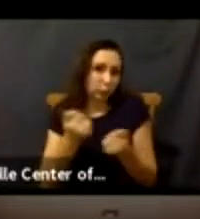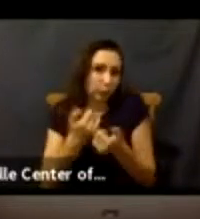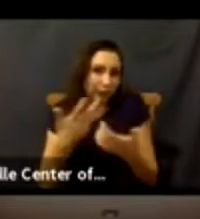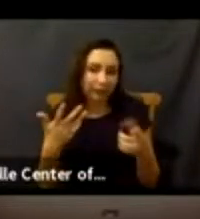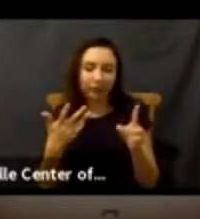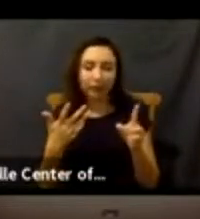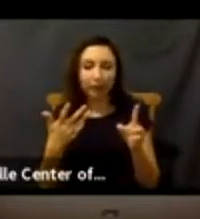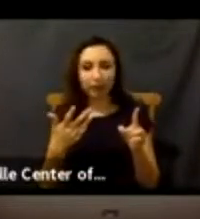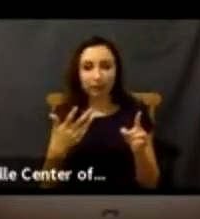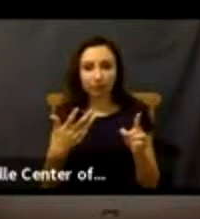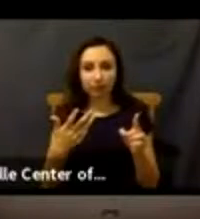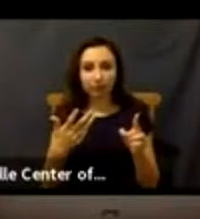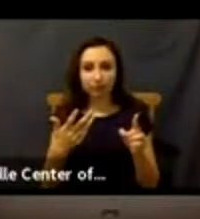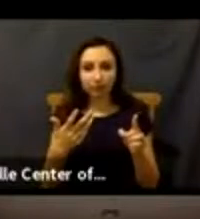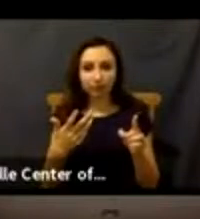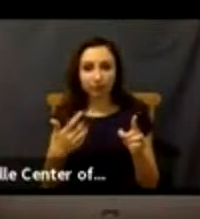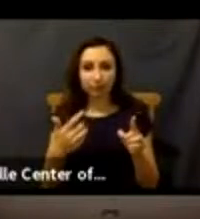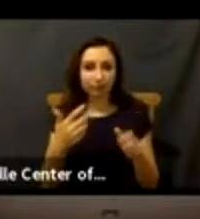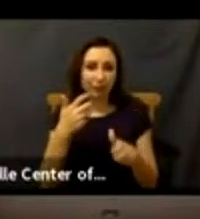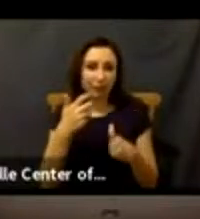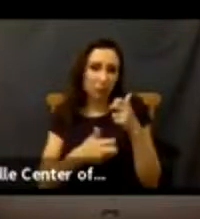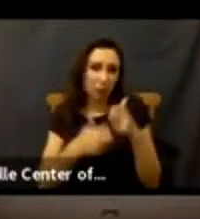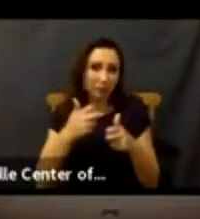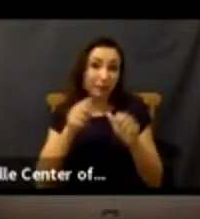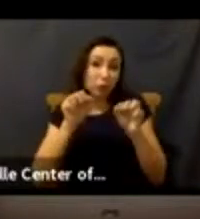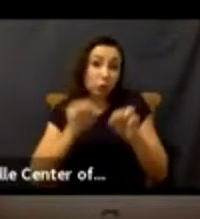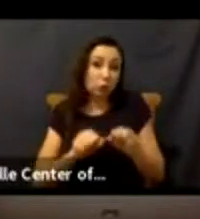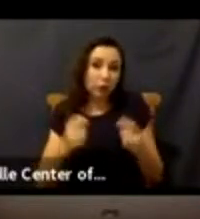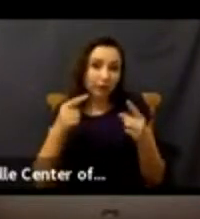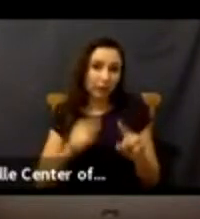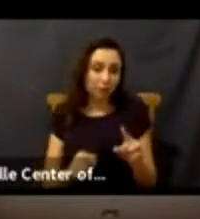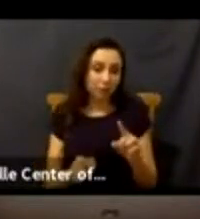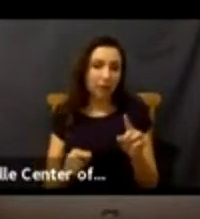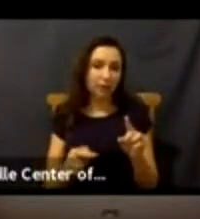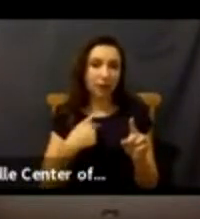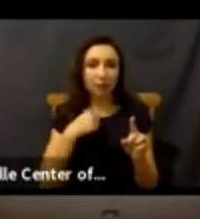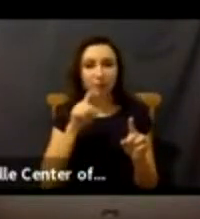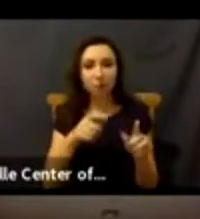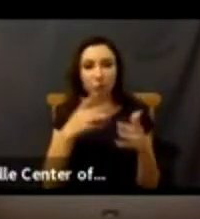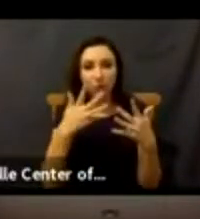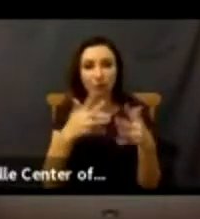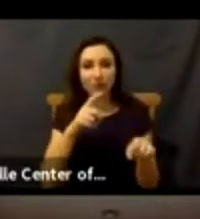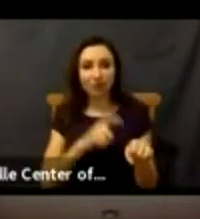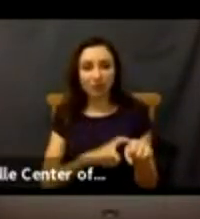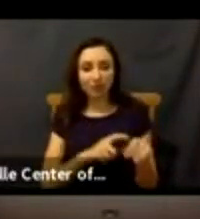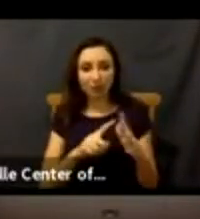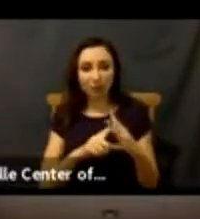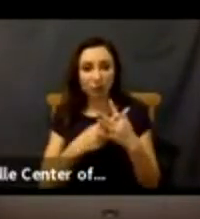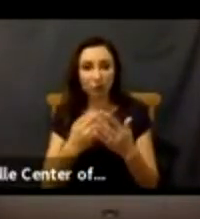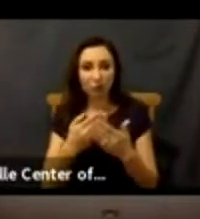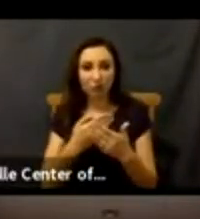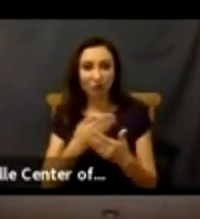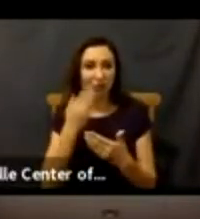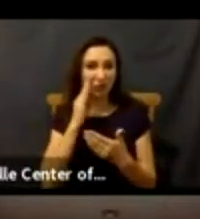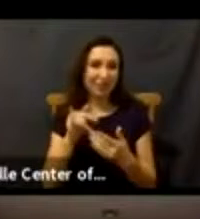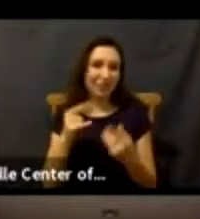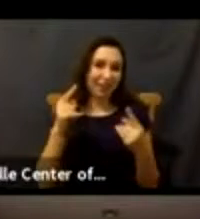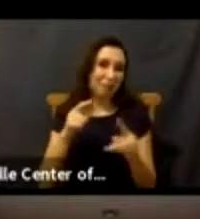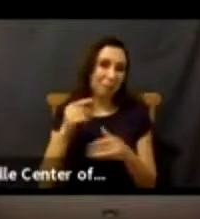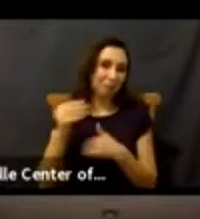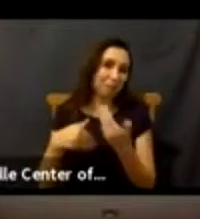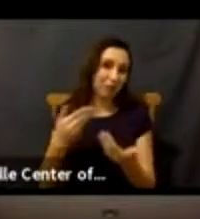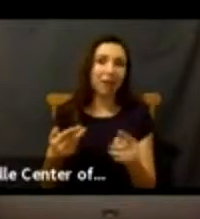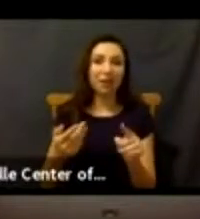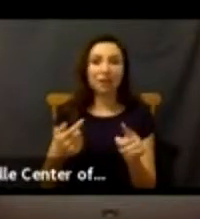at unpredictable times. That's what the problem is. I was supposed to be finished by the time we were starting before, and well, you know how that goes. And so